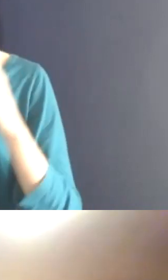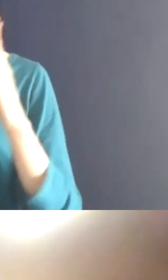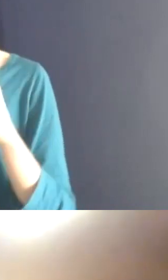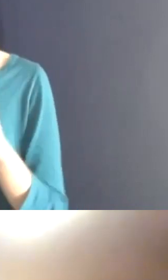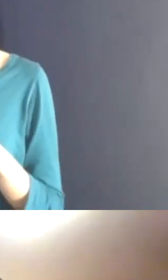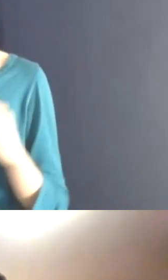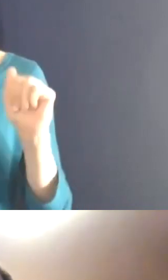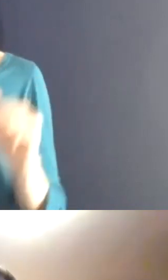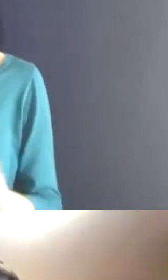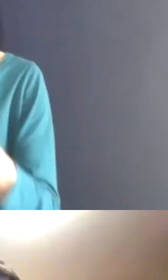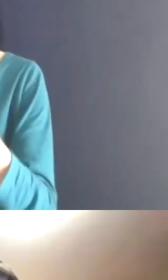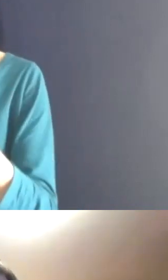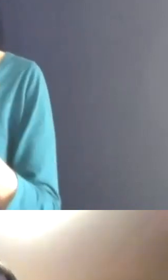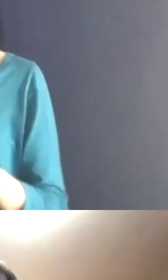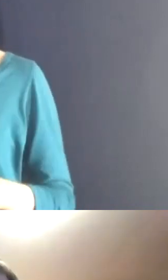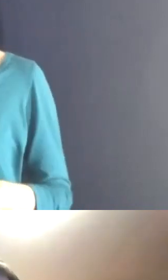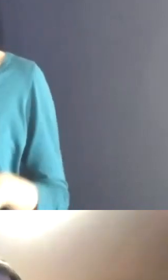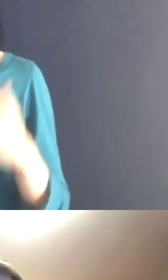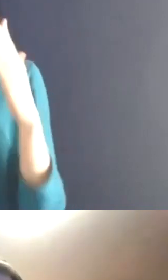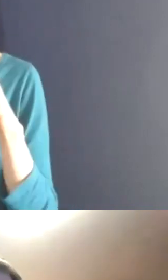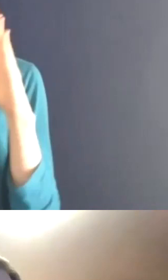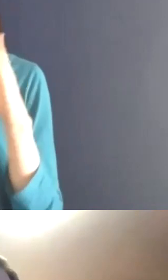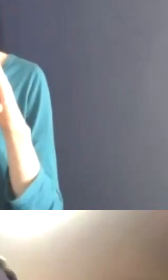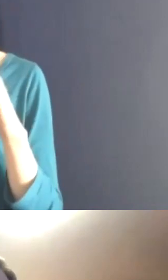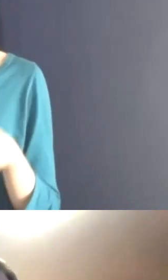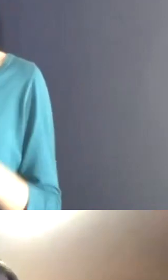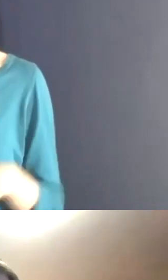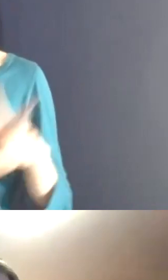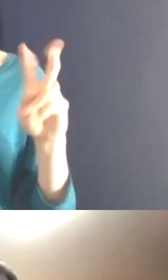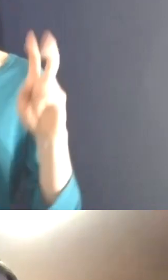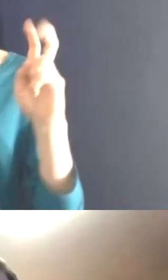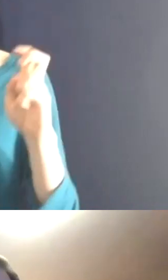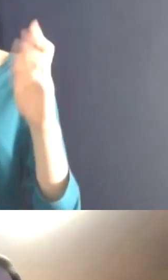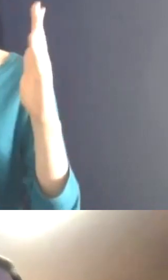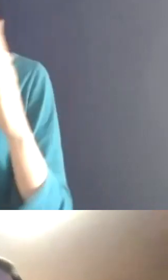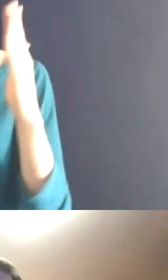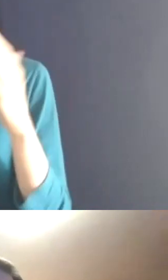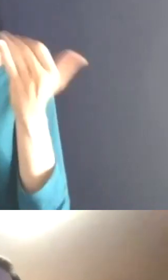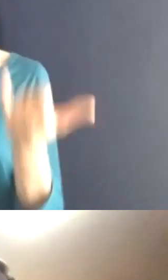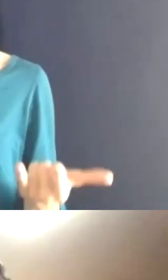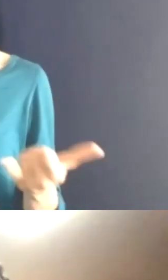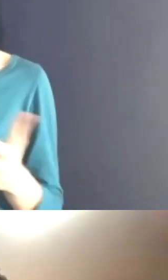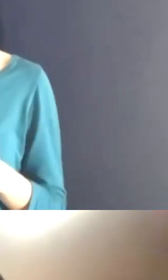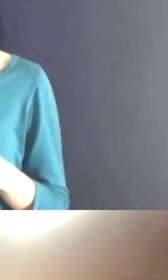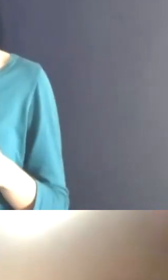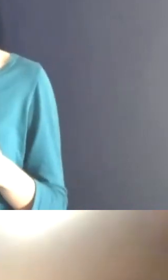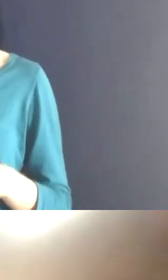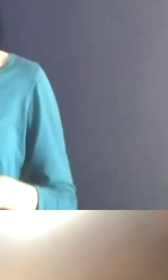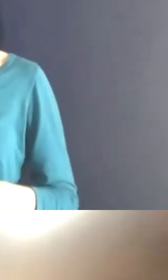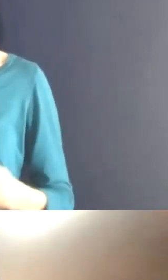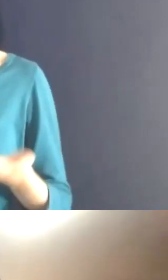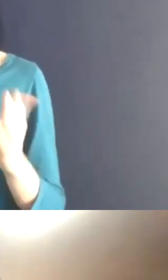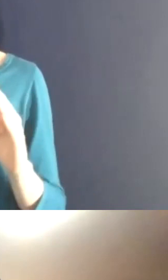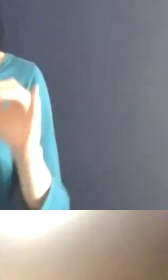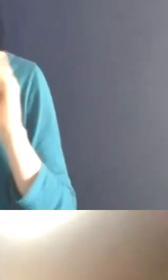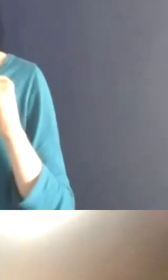a virtual Zoom. Like technically we're all face-to-face right now. So if we mean like in the same room,